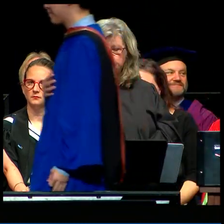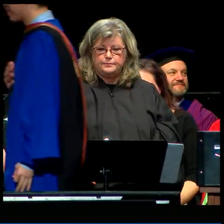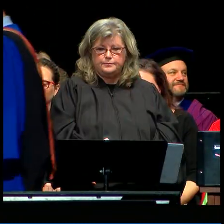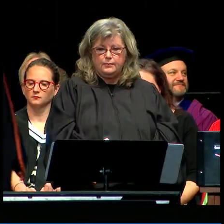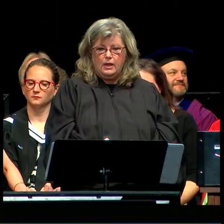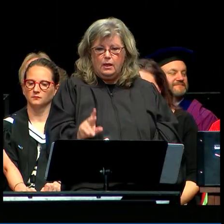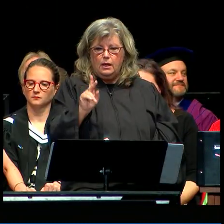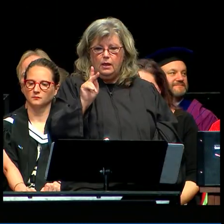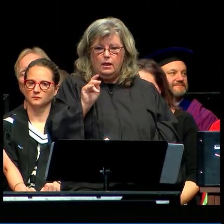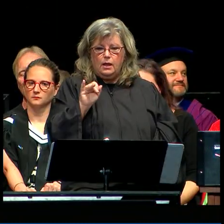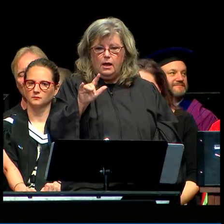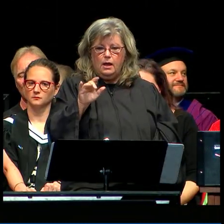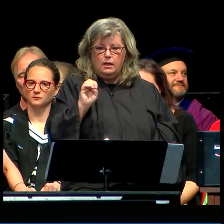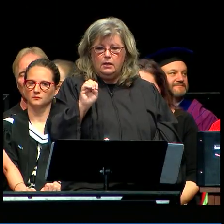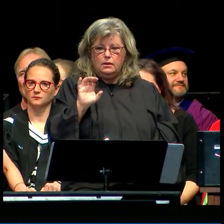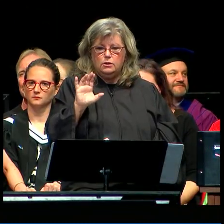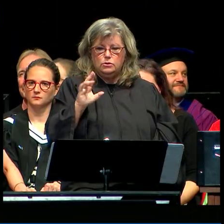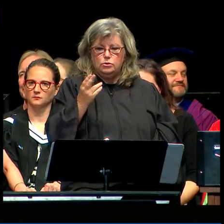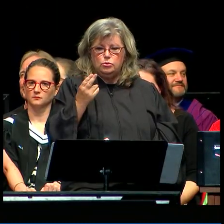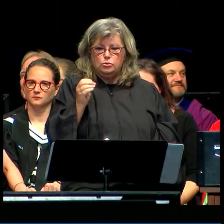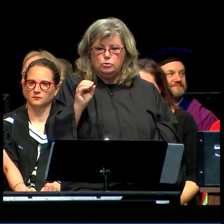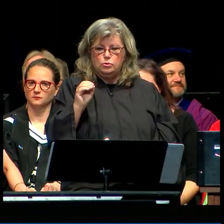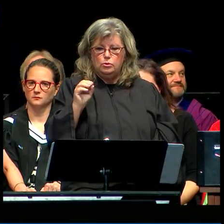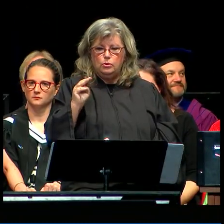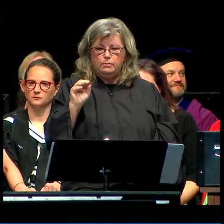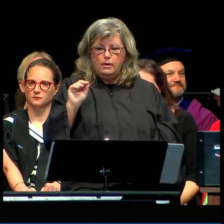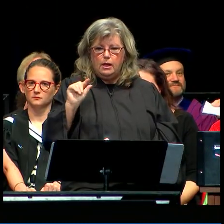Kyle Chu Meng with distinction.